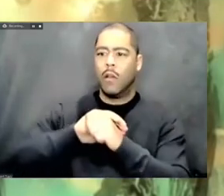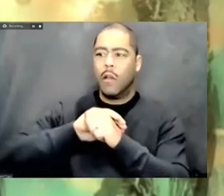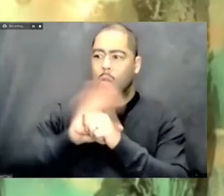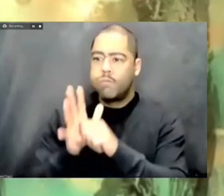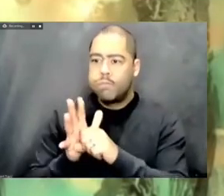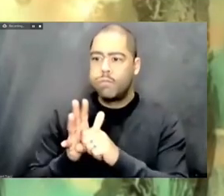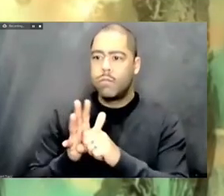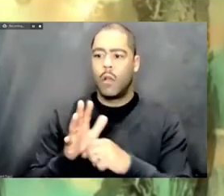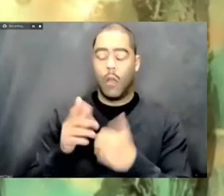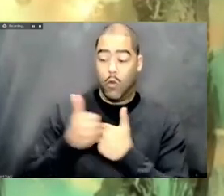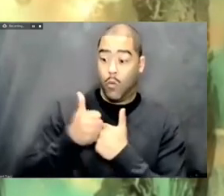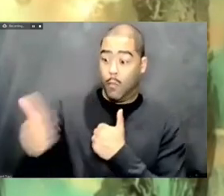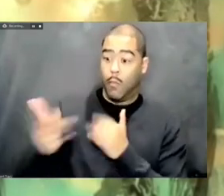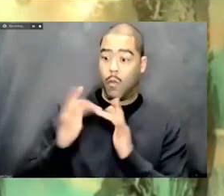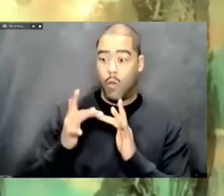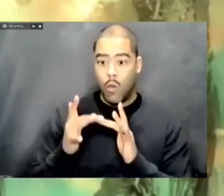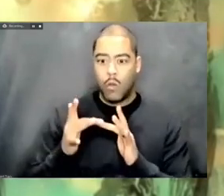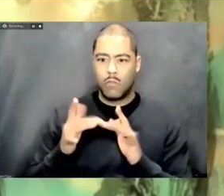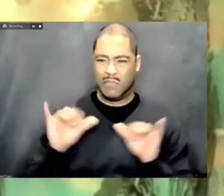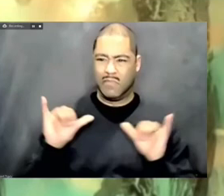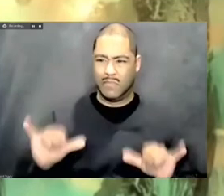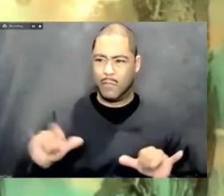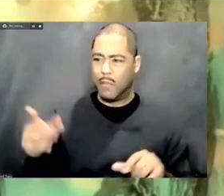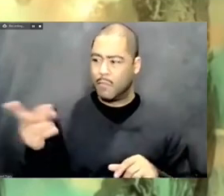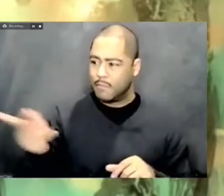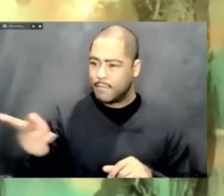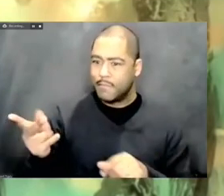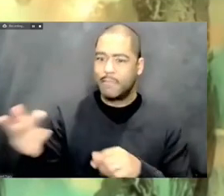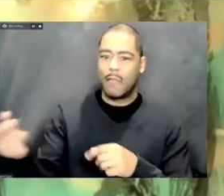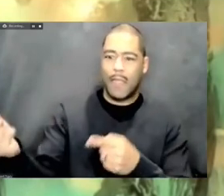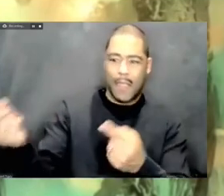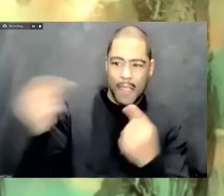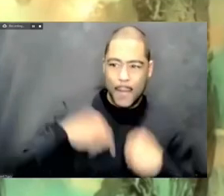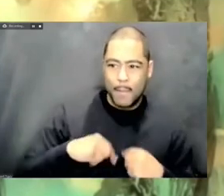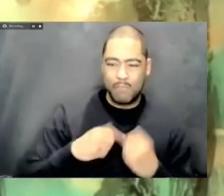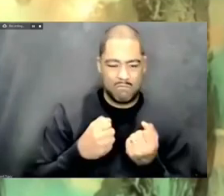really came through for supporting our youth for Contra Costa County.